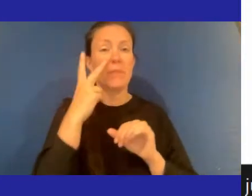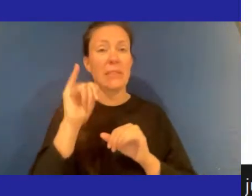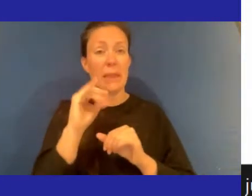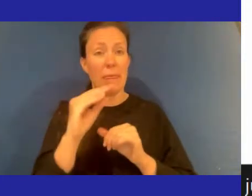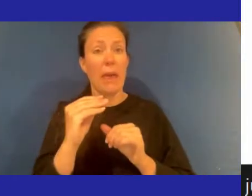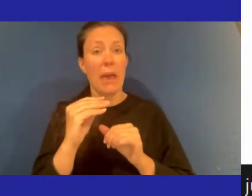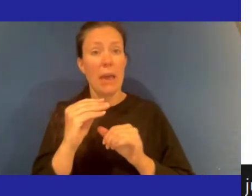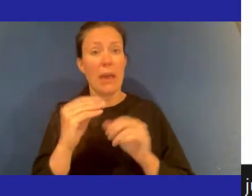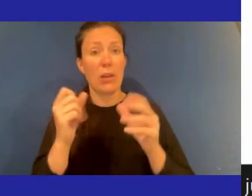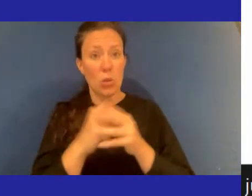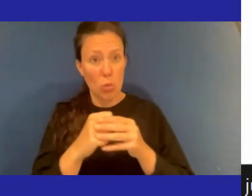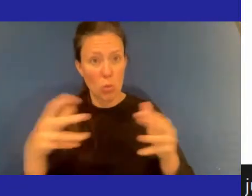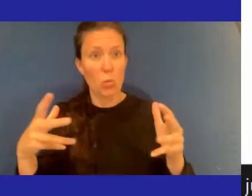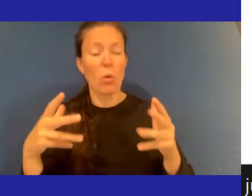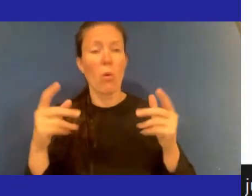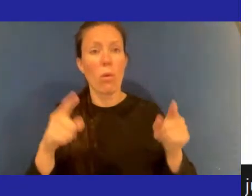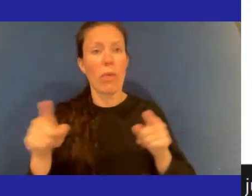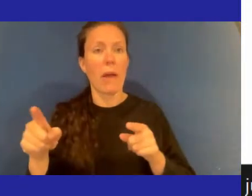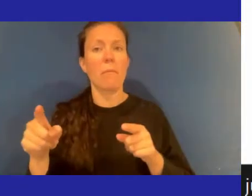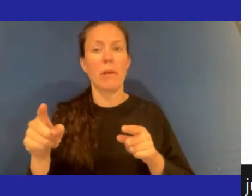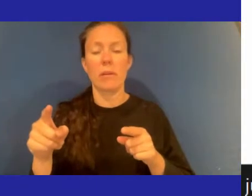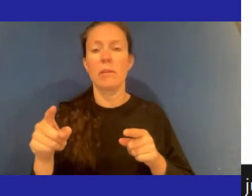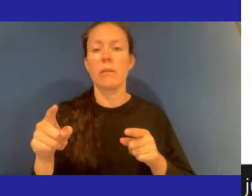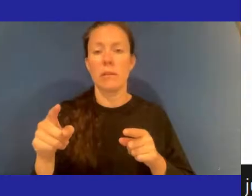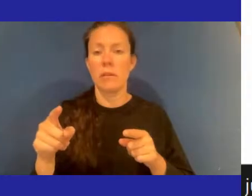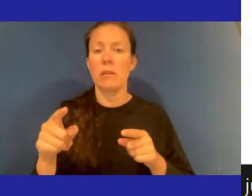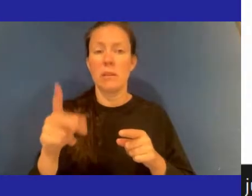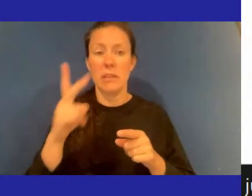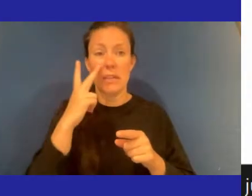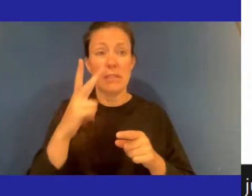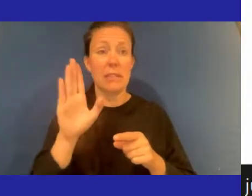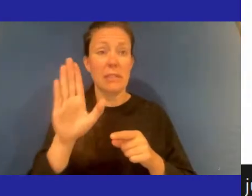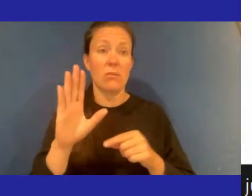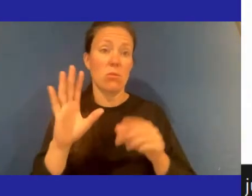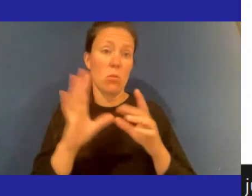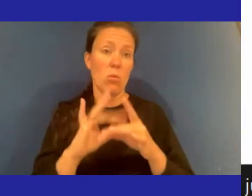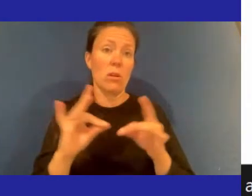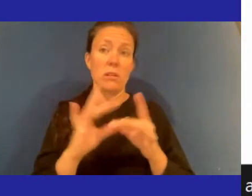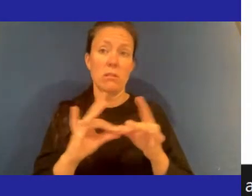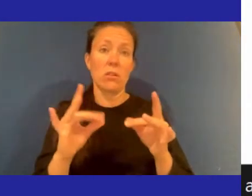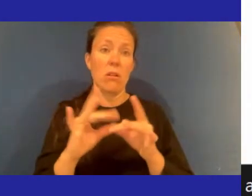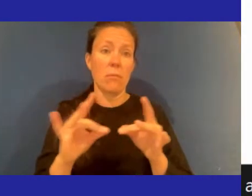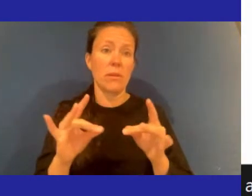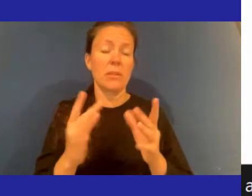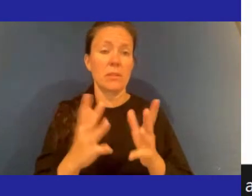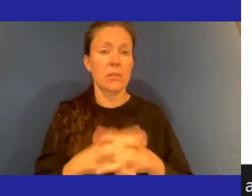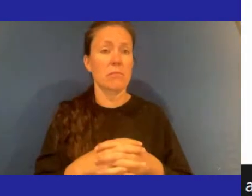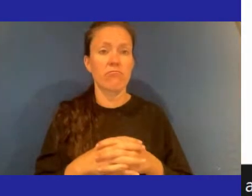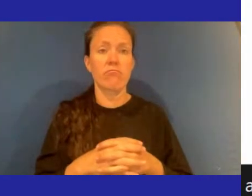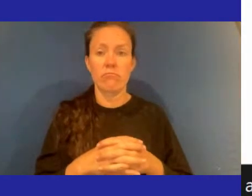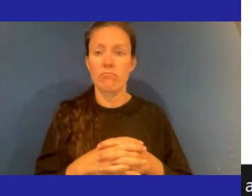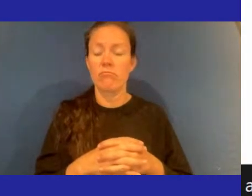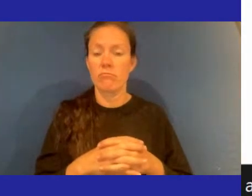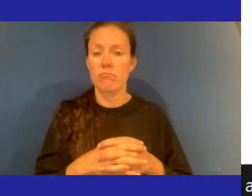and seeing the comments you made in the presentation on a